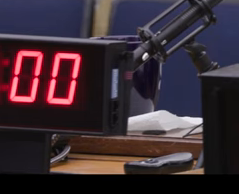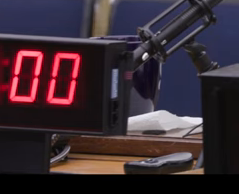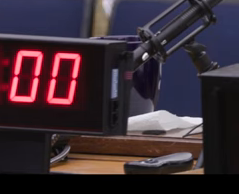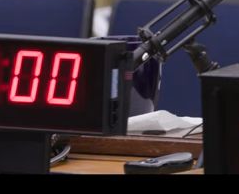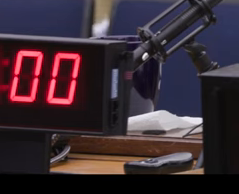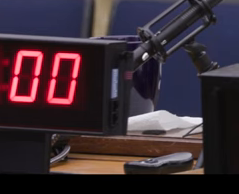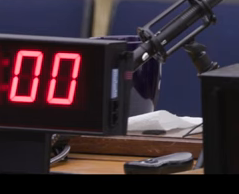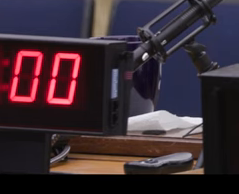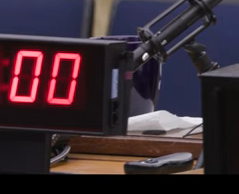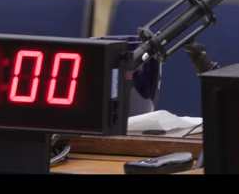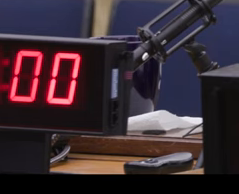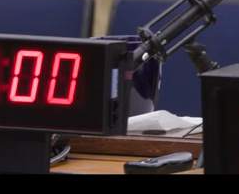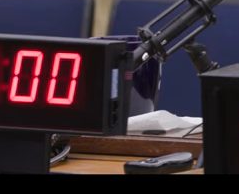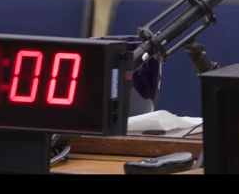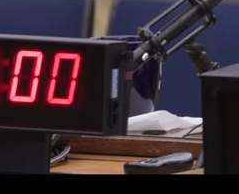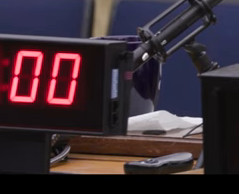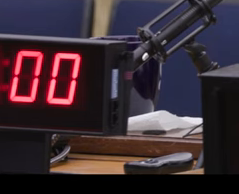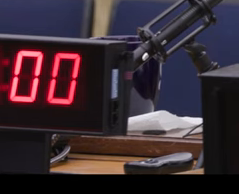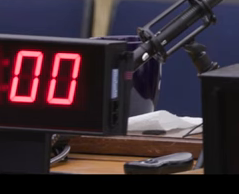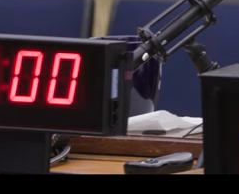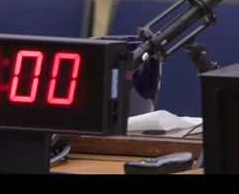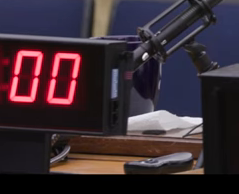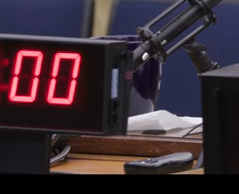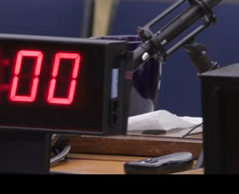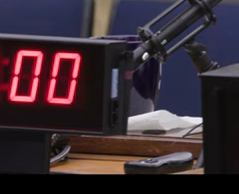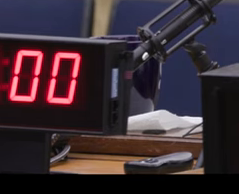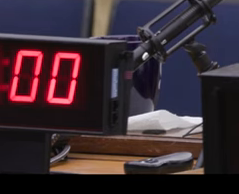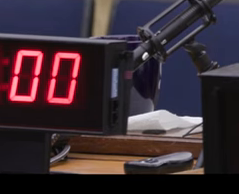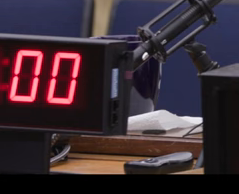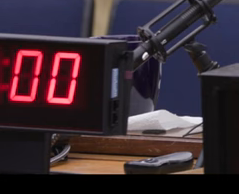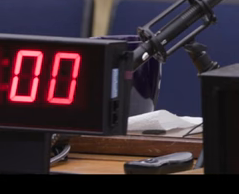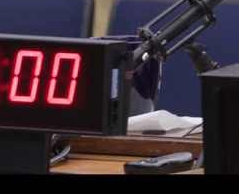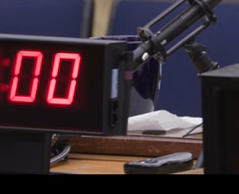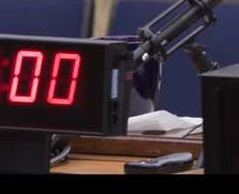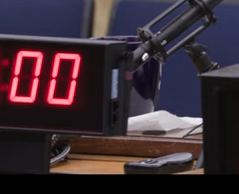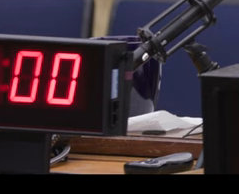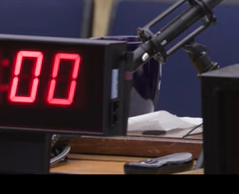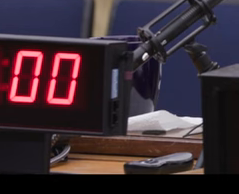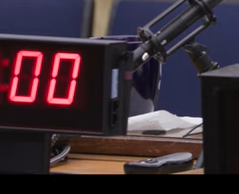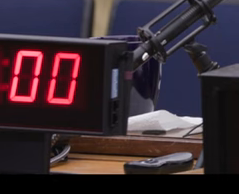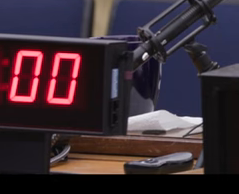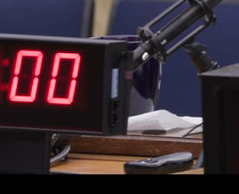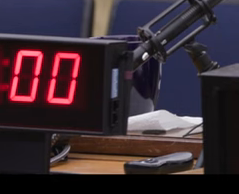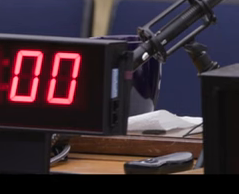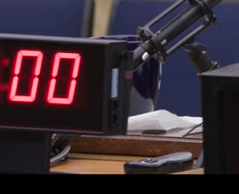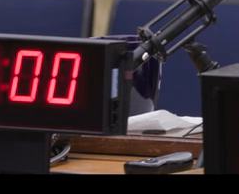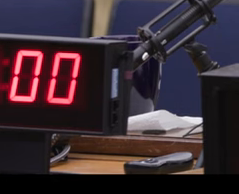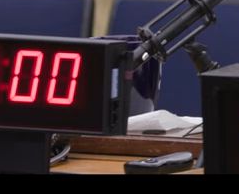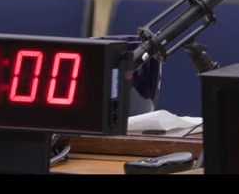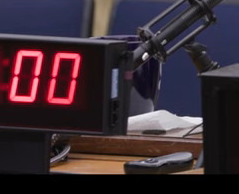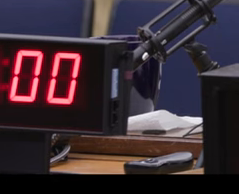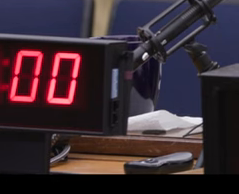forward to working with you in the coming weeks to advance this budget across the goal line for the benefit of our